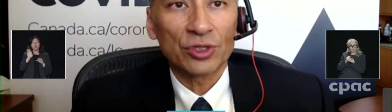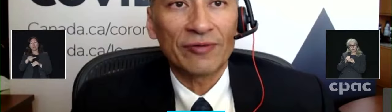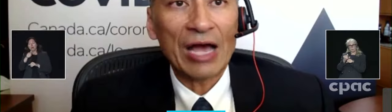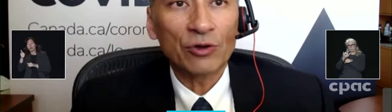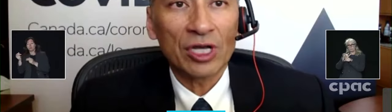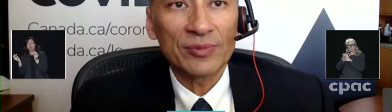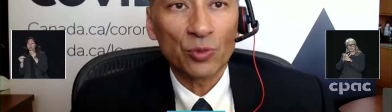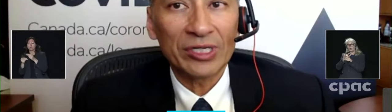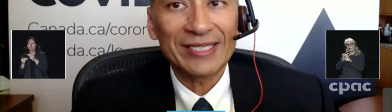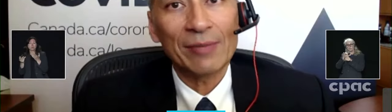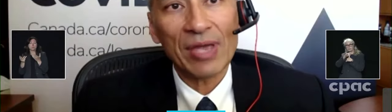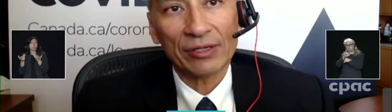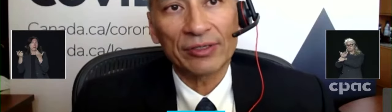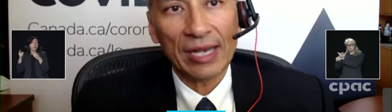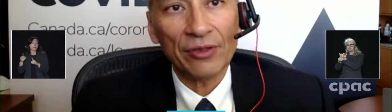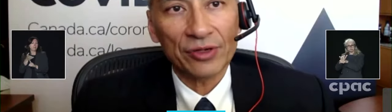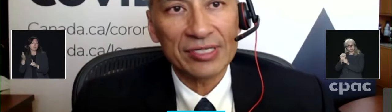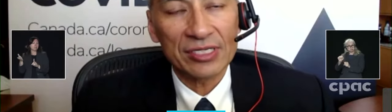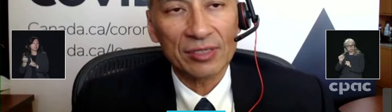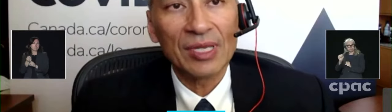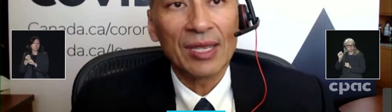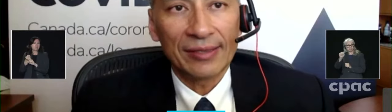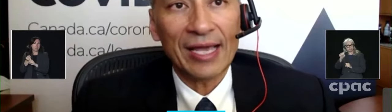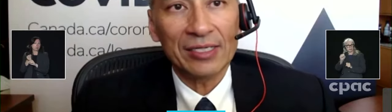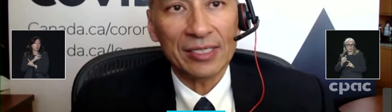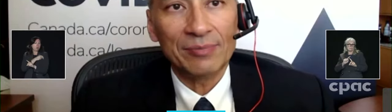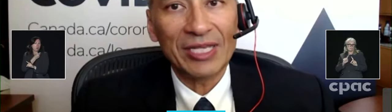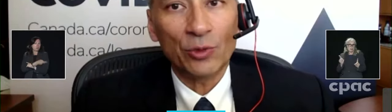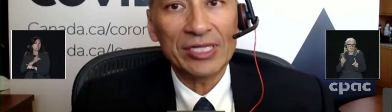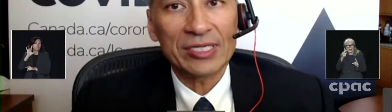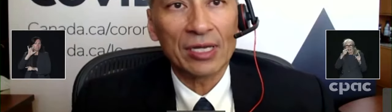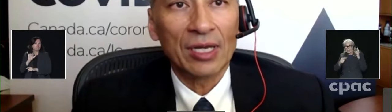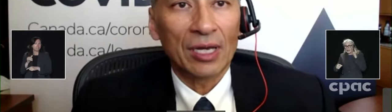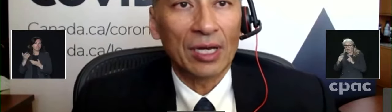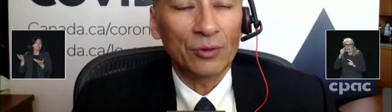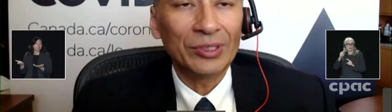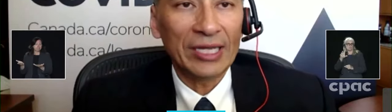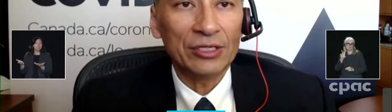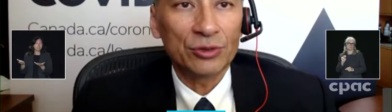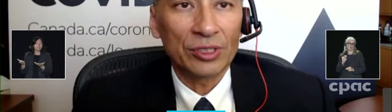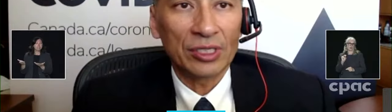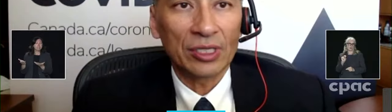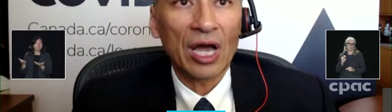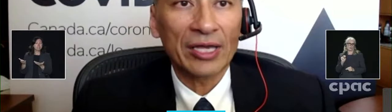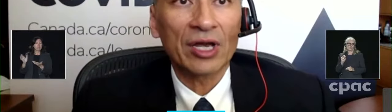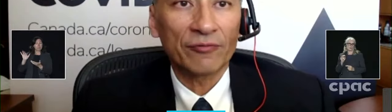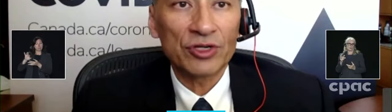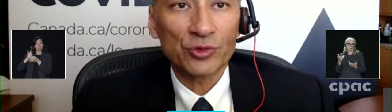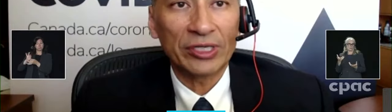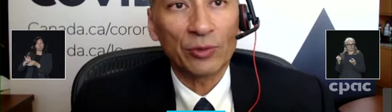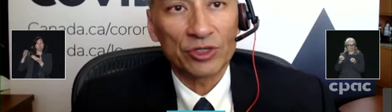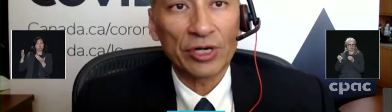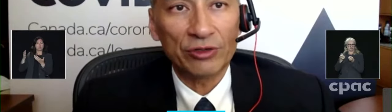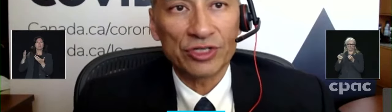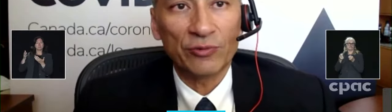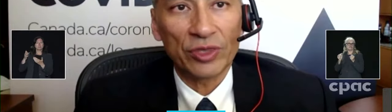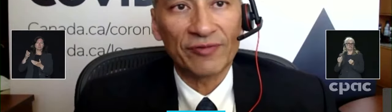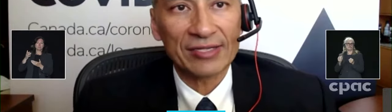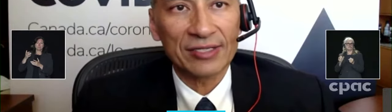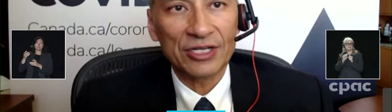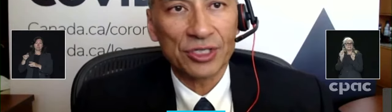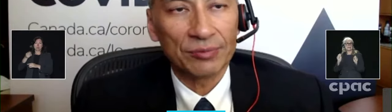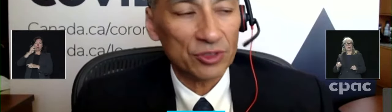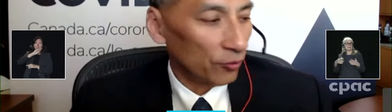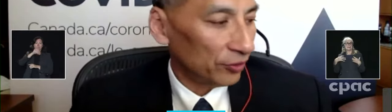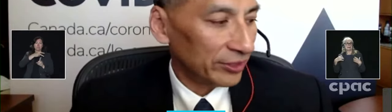the actual sort of outcomes, what is the impact on the healthcare system, that is in many ways related to the high coverage rate that we're trying to achieve